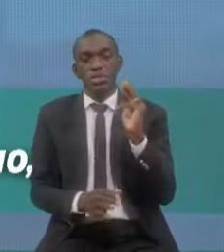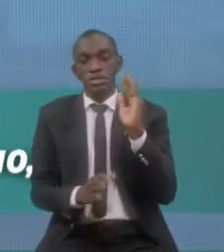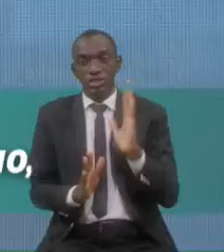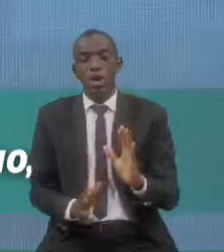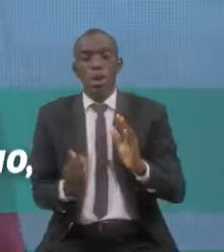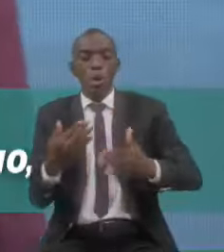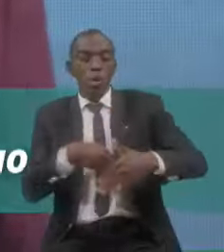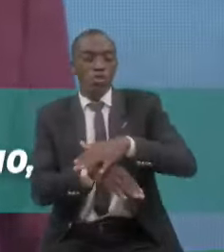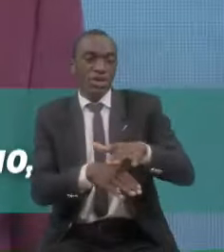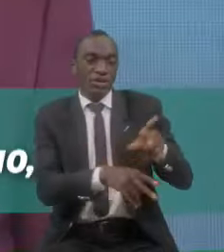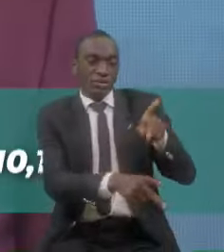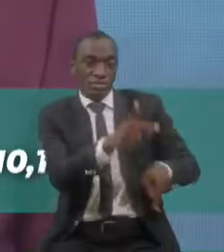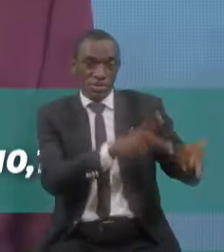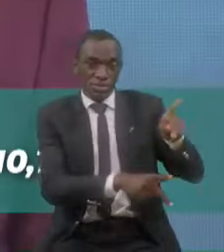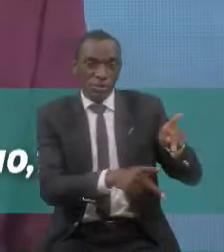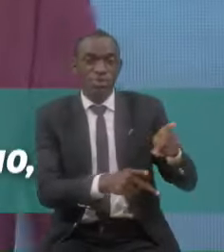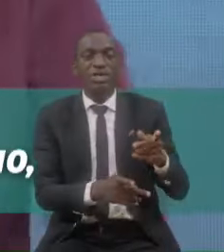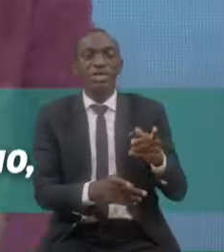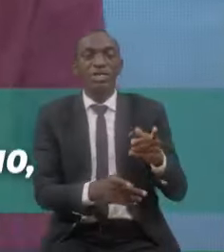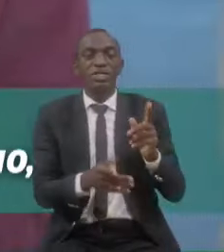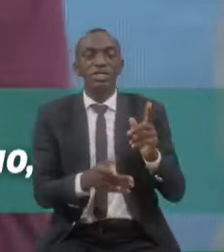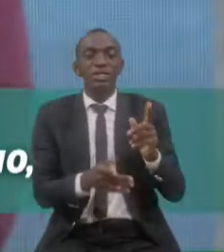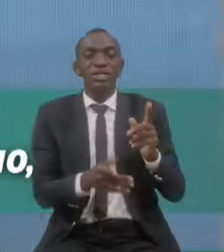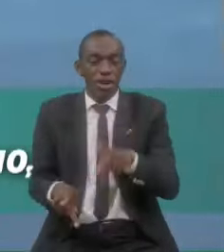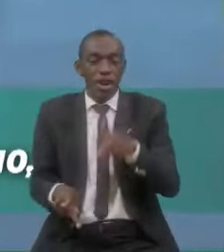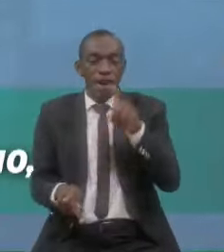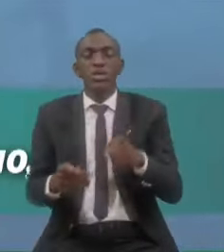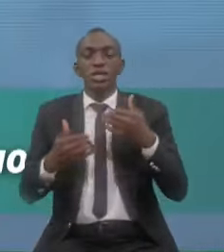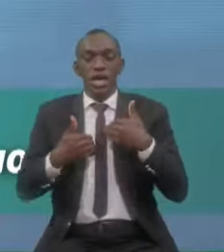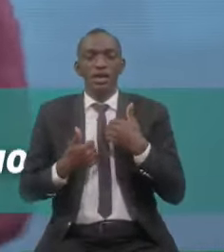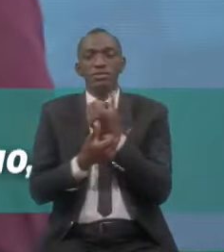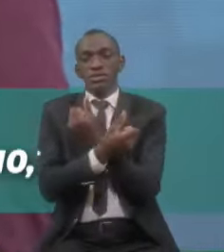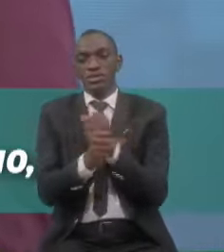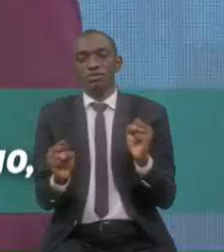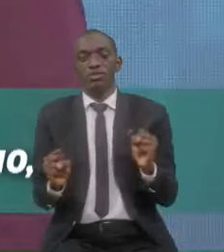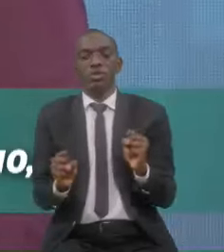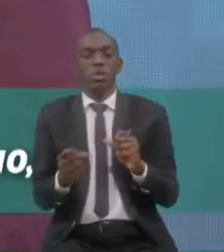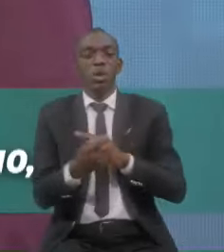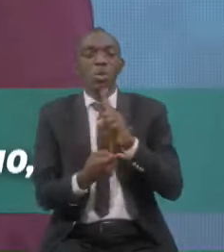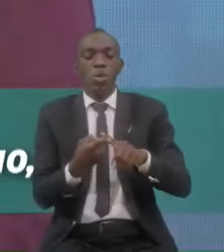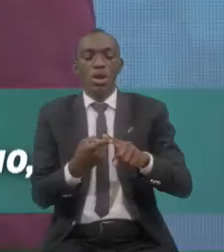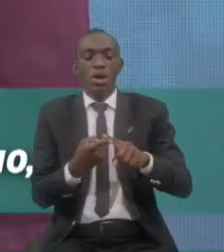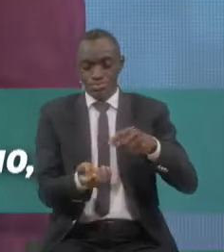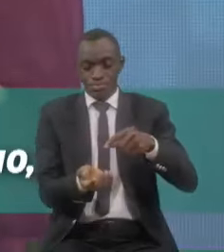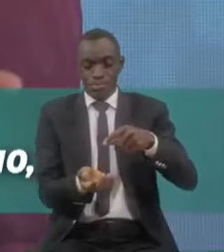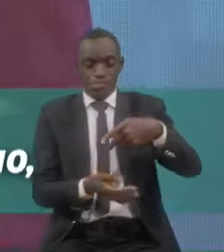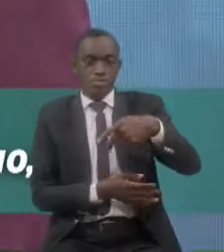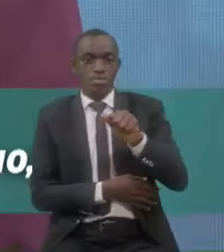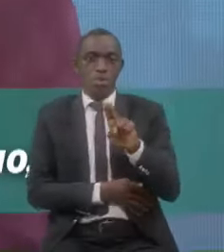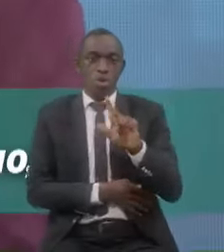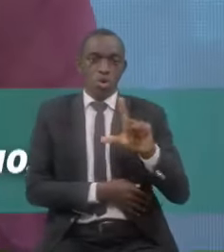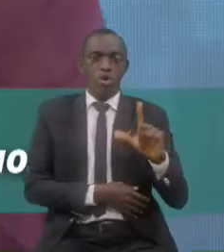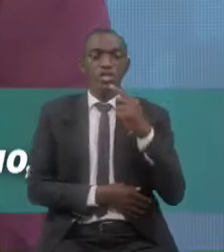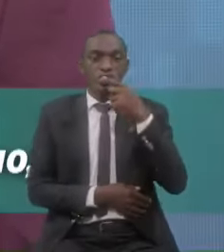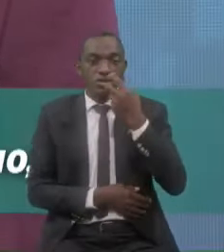must have salvation. And when Paul was speaking, he was speaking from the grounds that he